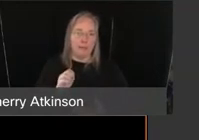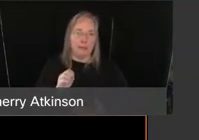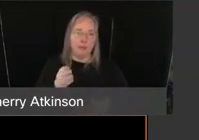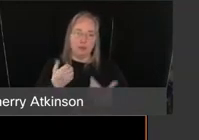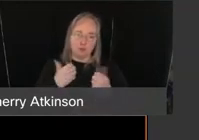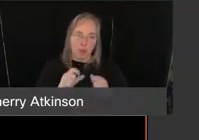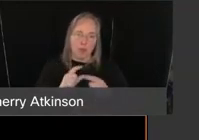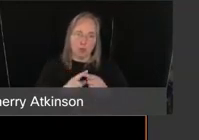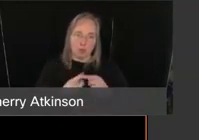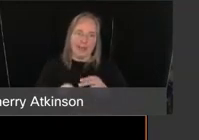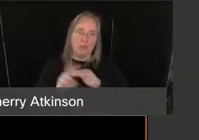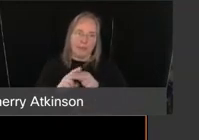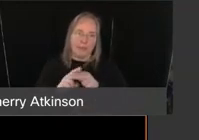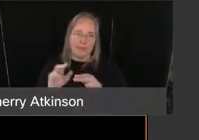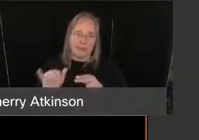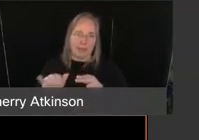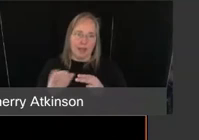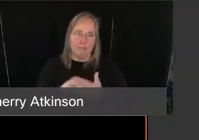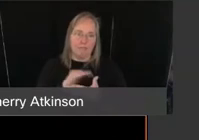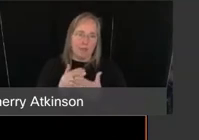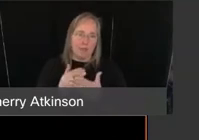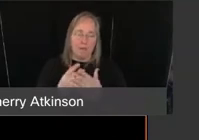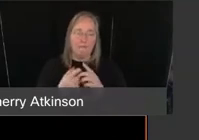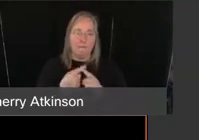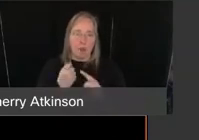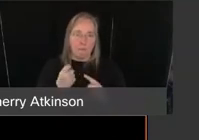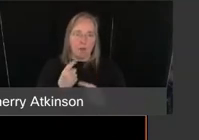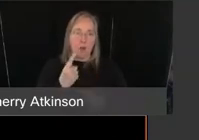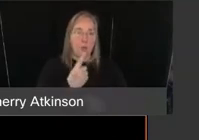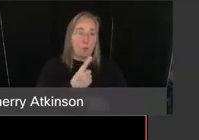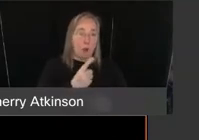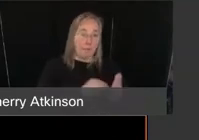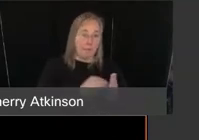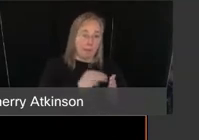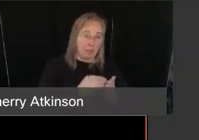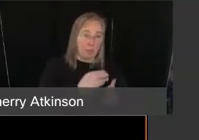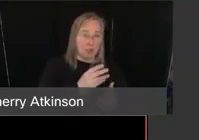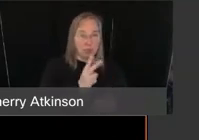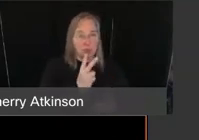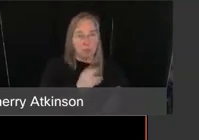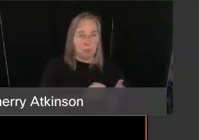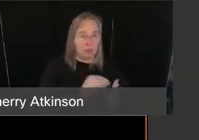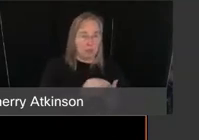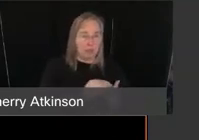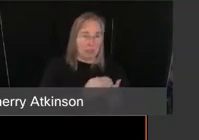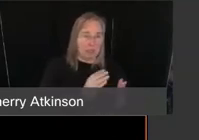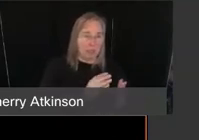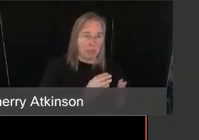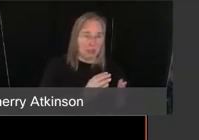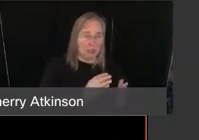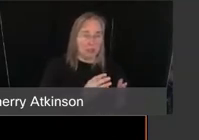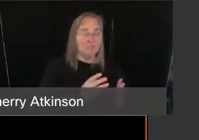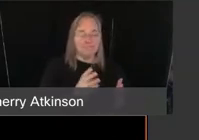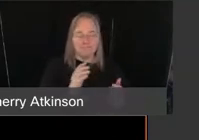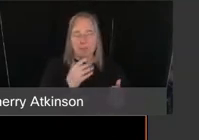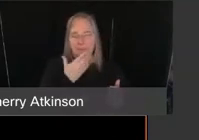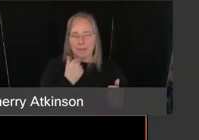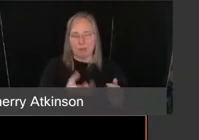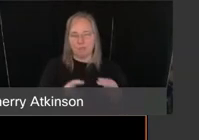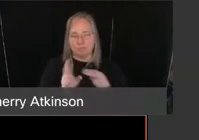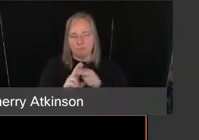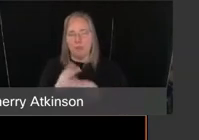trying to increase this from, you know, 1 million to 2 million up to, say, you know, 4 to 5 million a